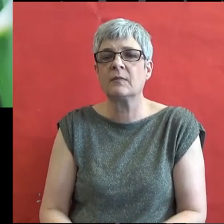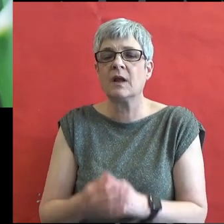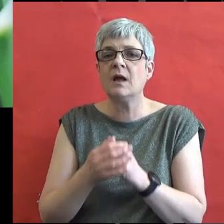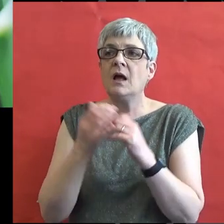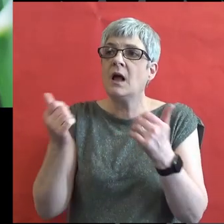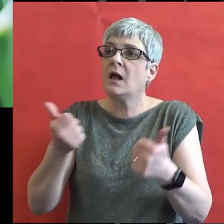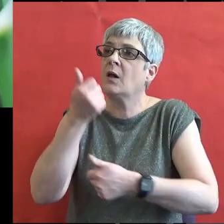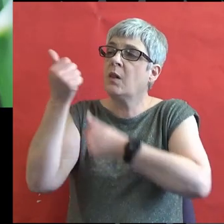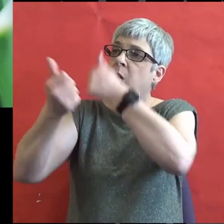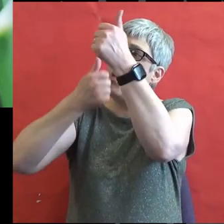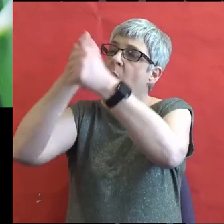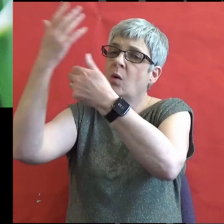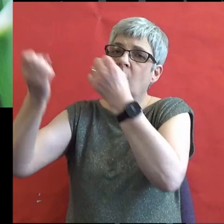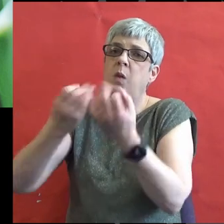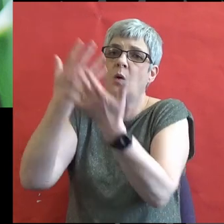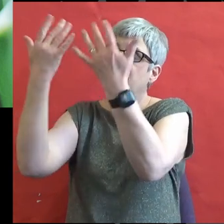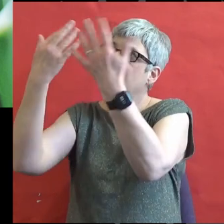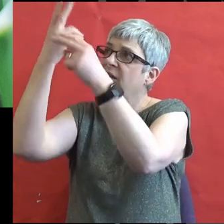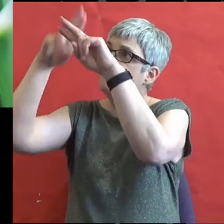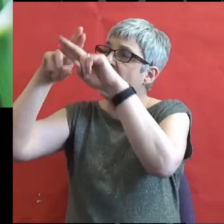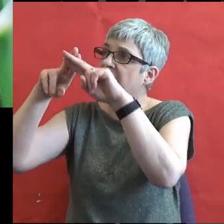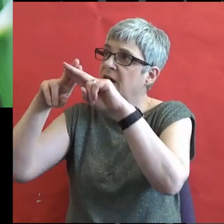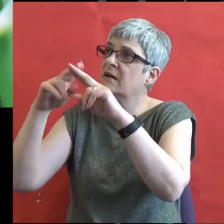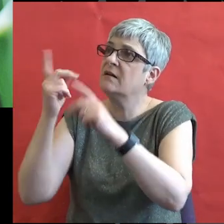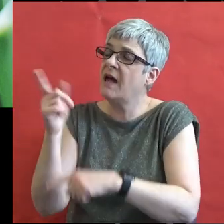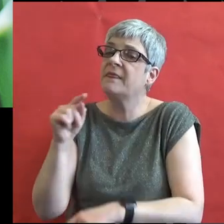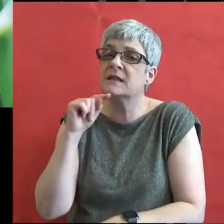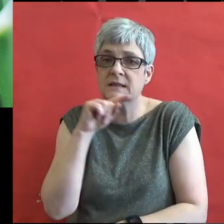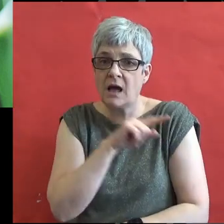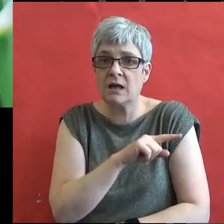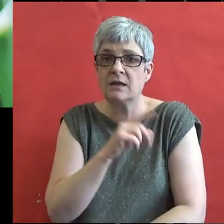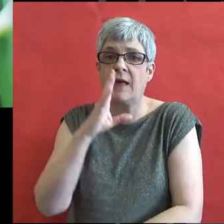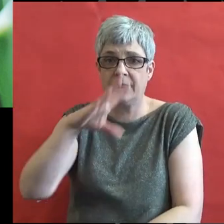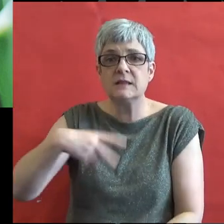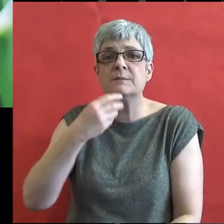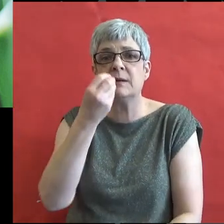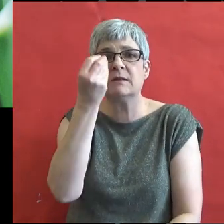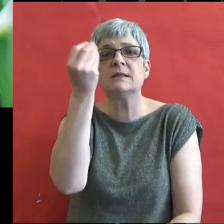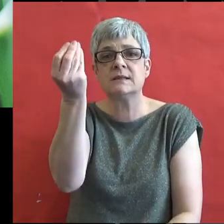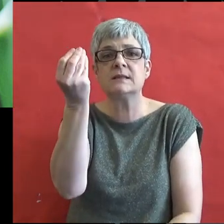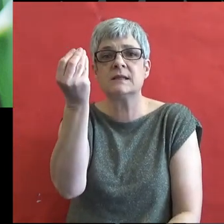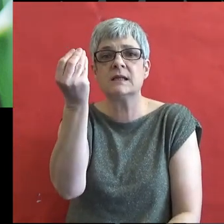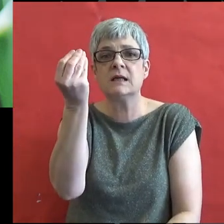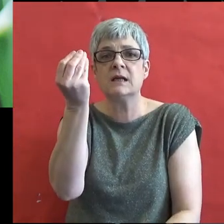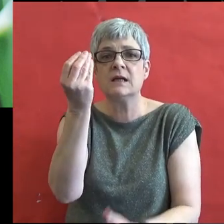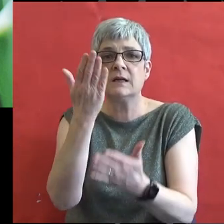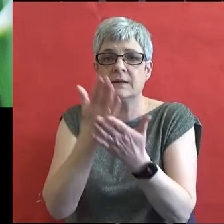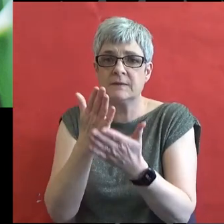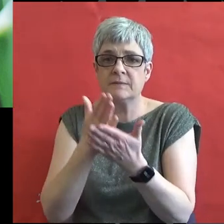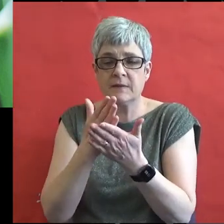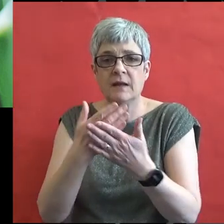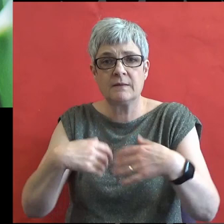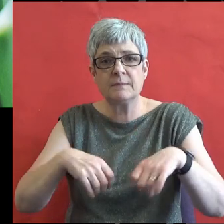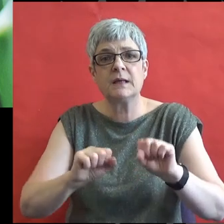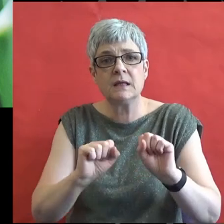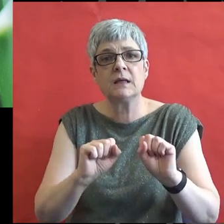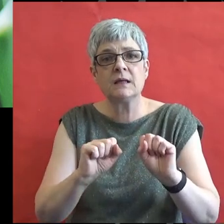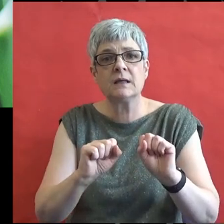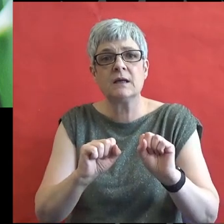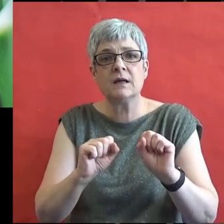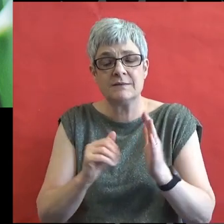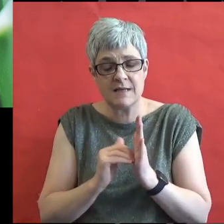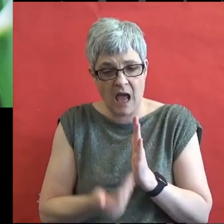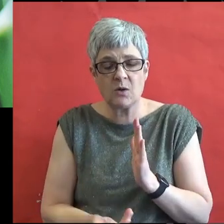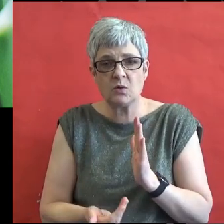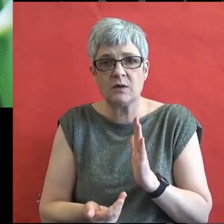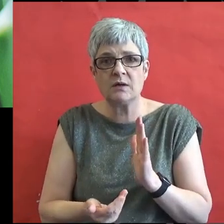glory to God the Father, and to the Son, and to the Holy Spirit, as it was in the beginning, is